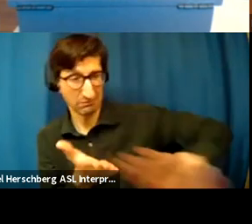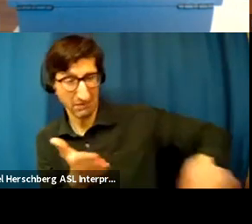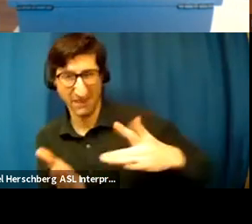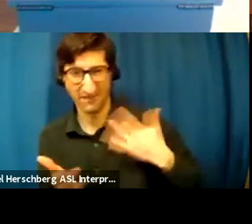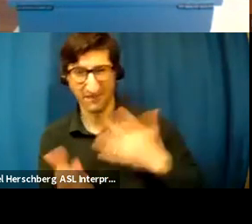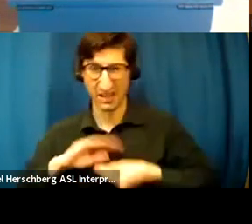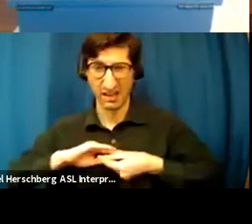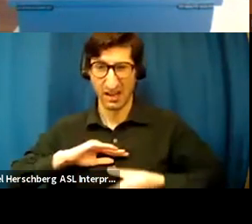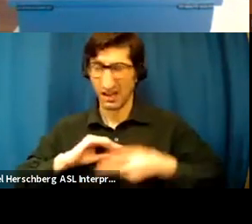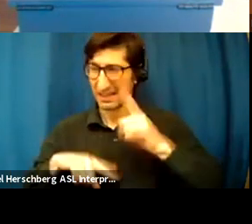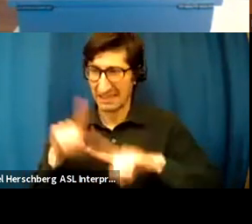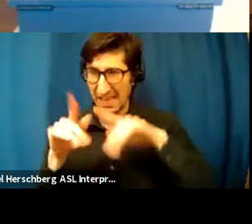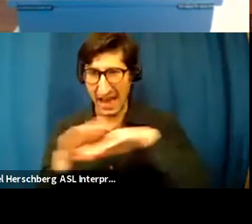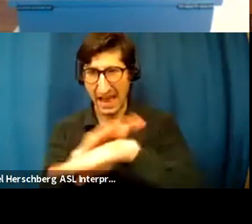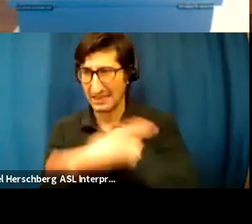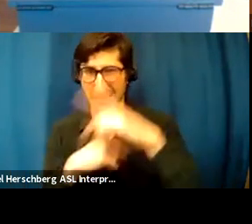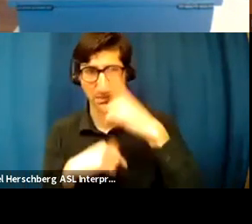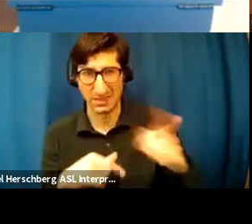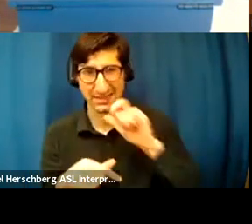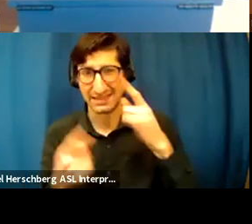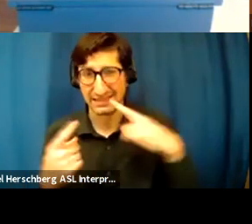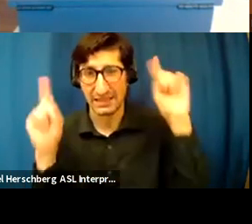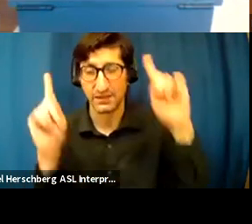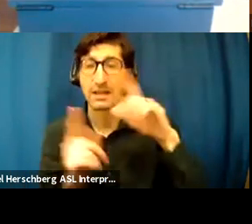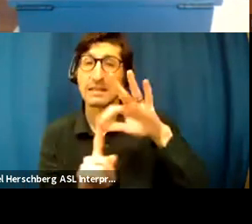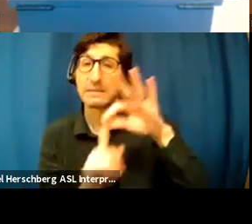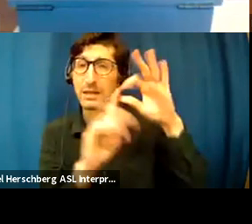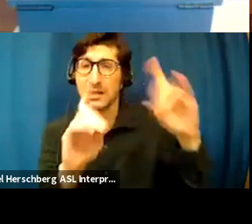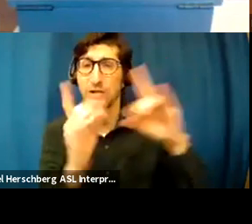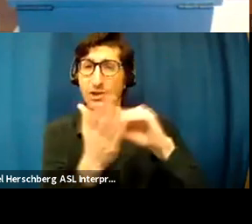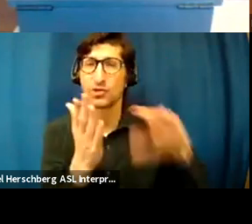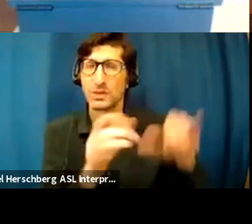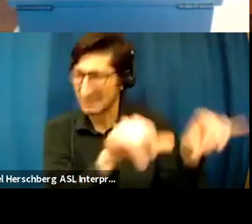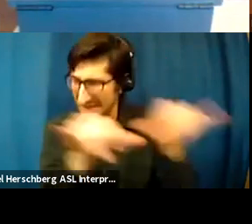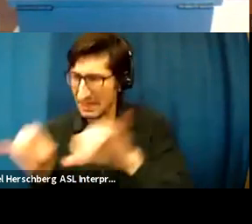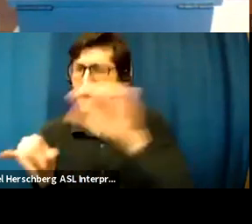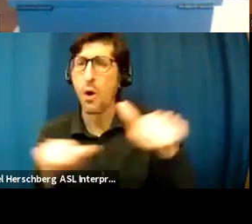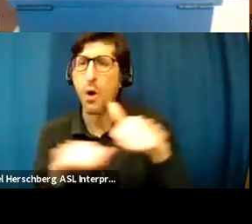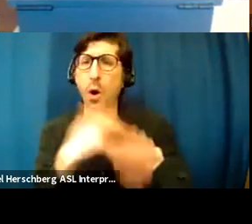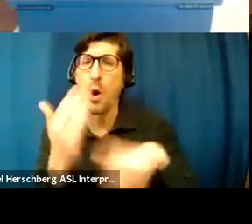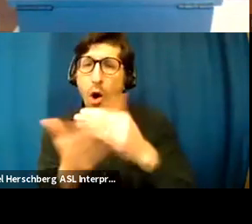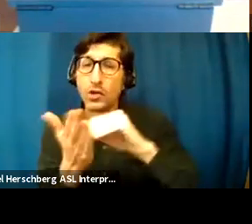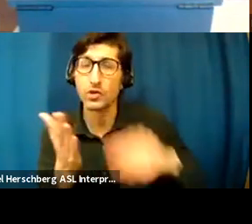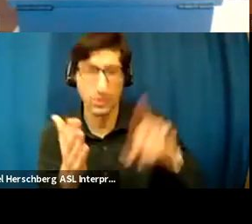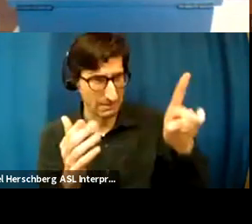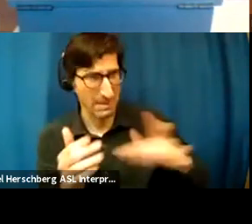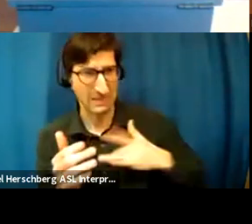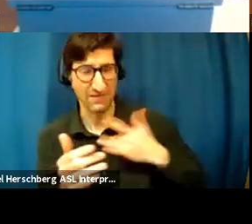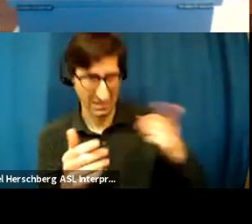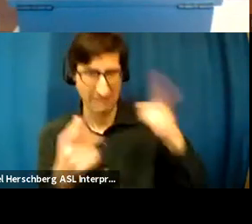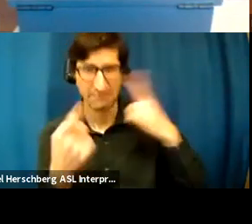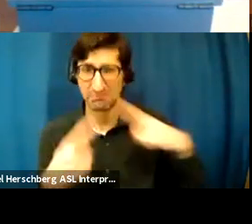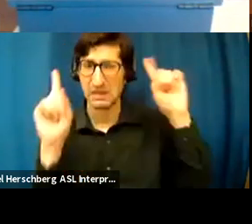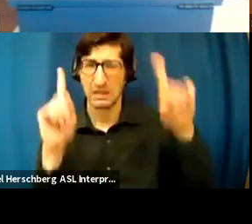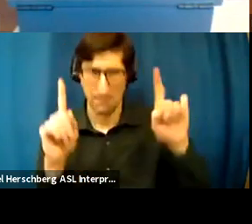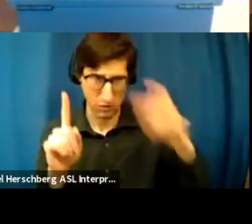future success. Special education students, similar to all other students, need to know that they can be successful regardless of